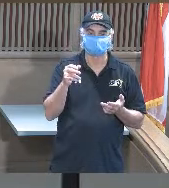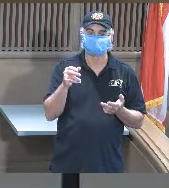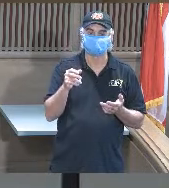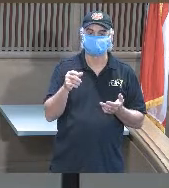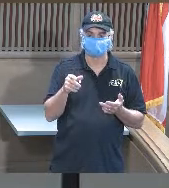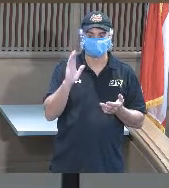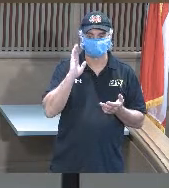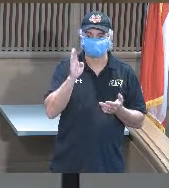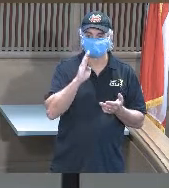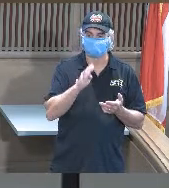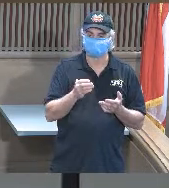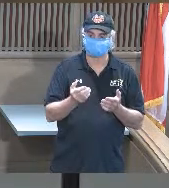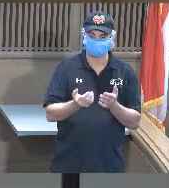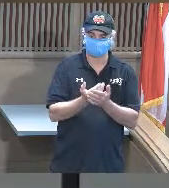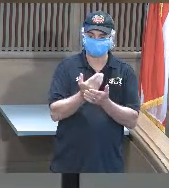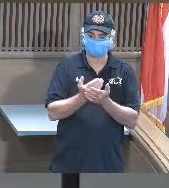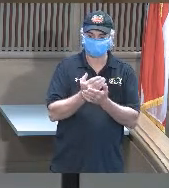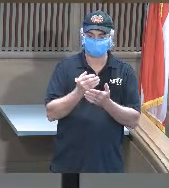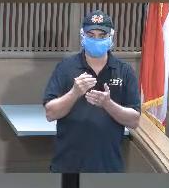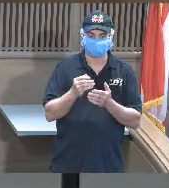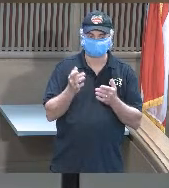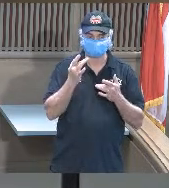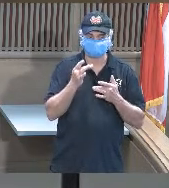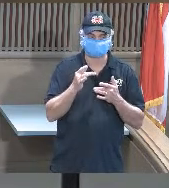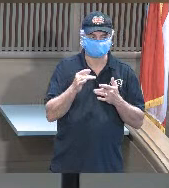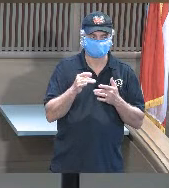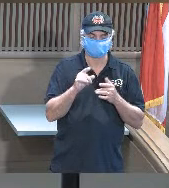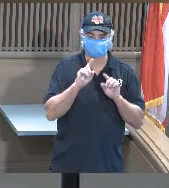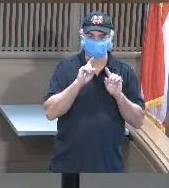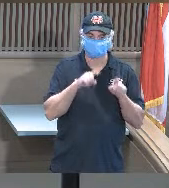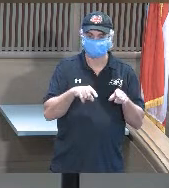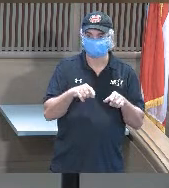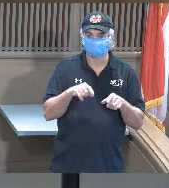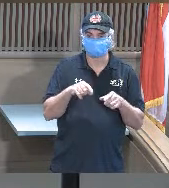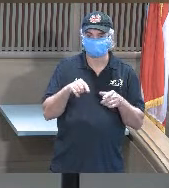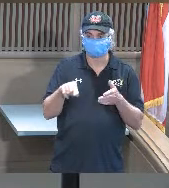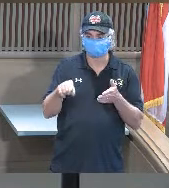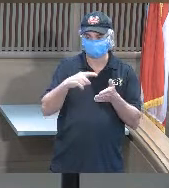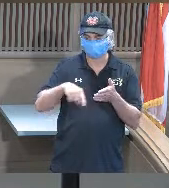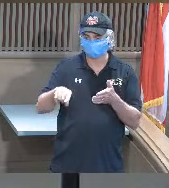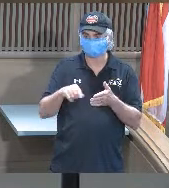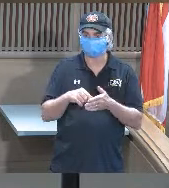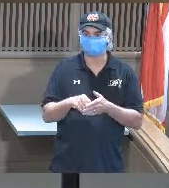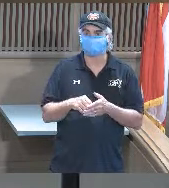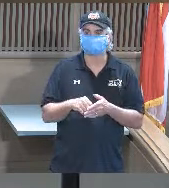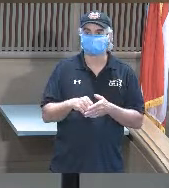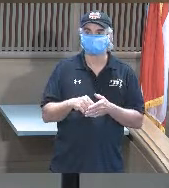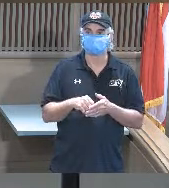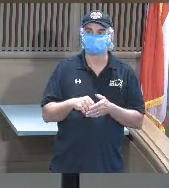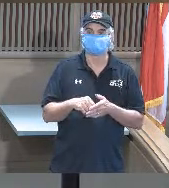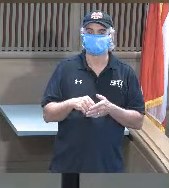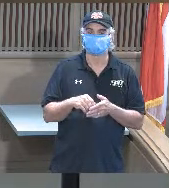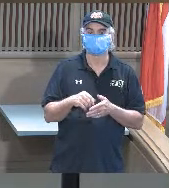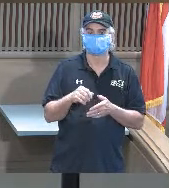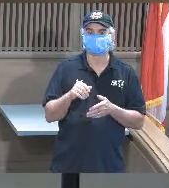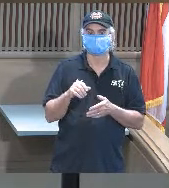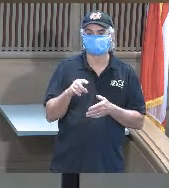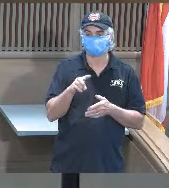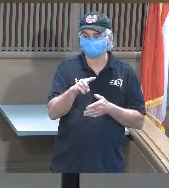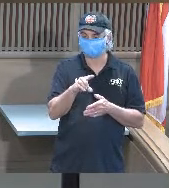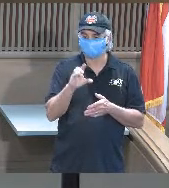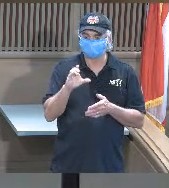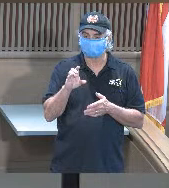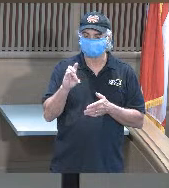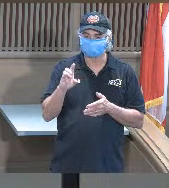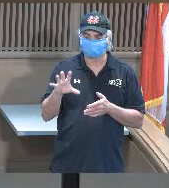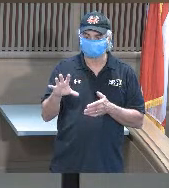that we report over the next week or two. We anticipate about 175 or 180 new cases between